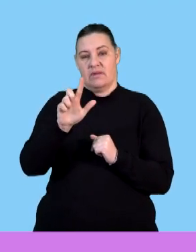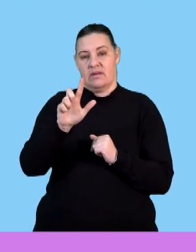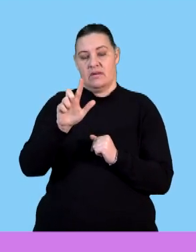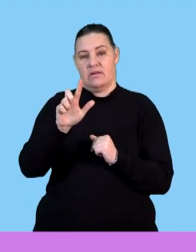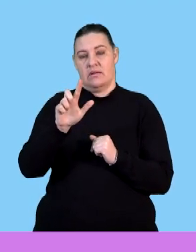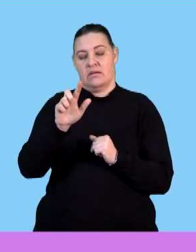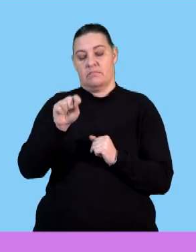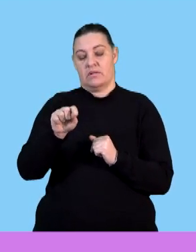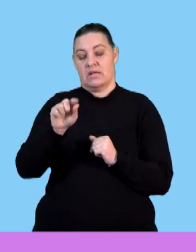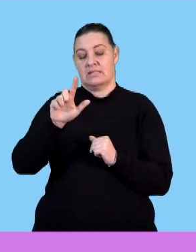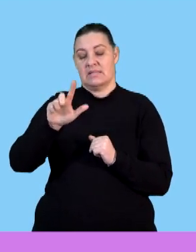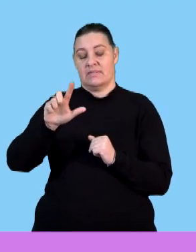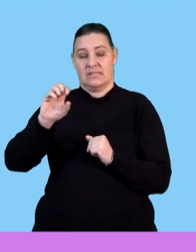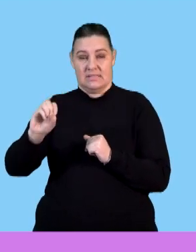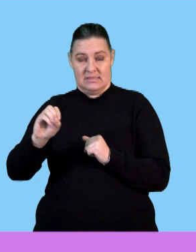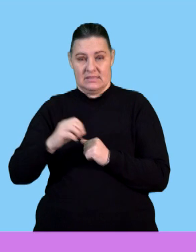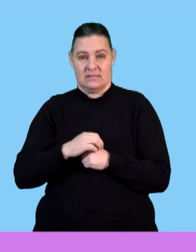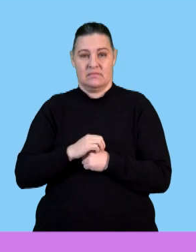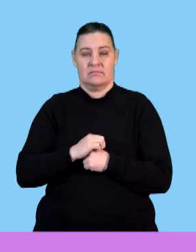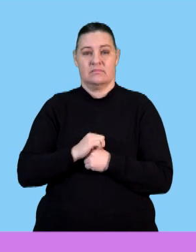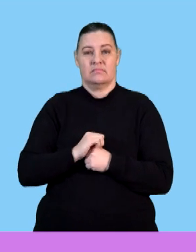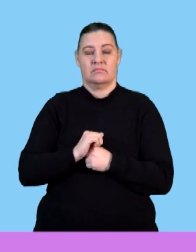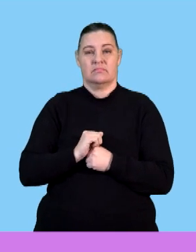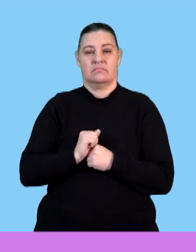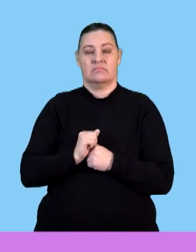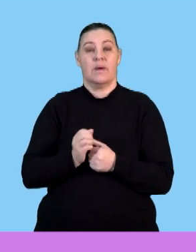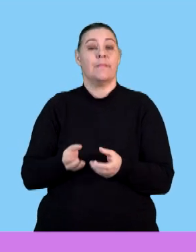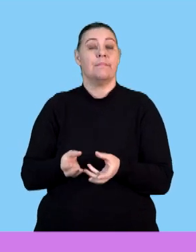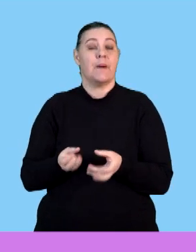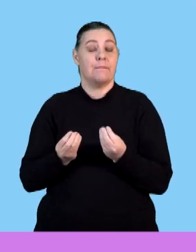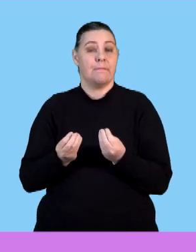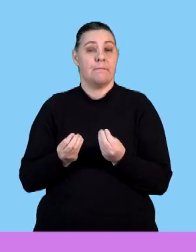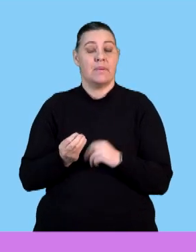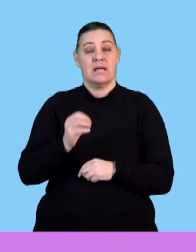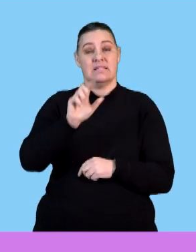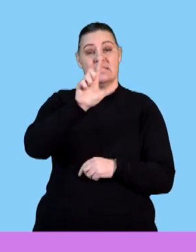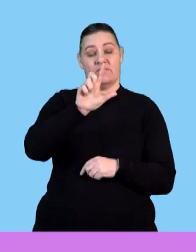327, 70 cents. Right. And I get